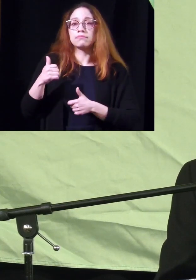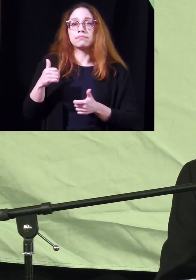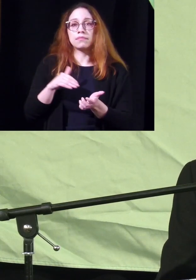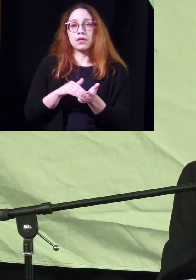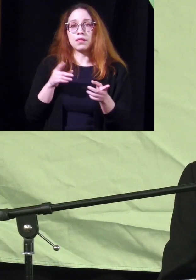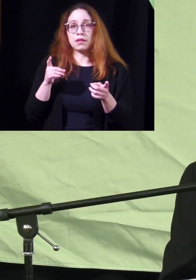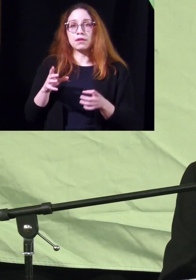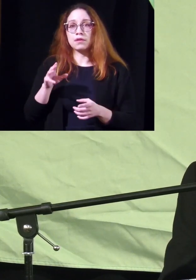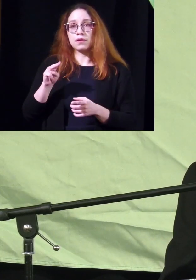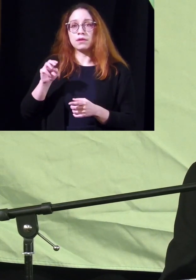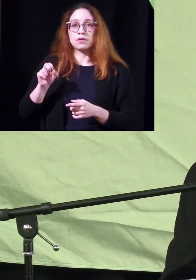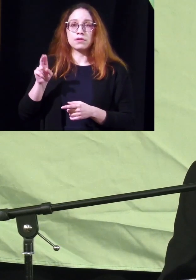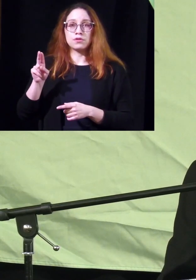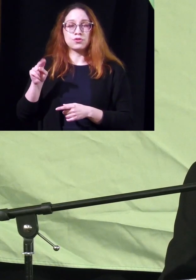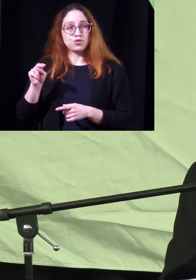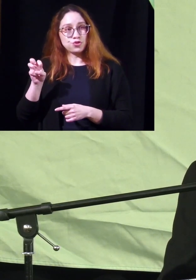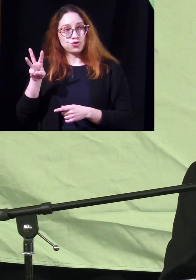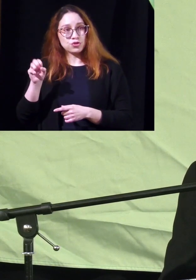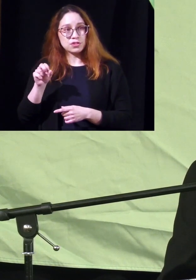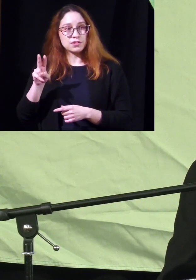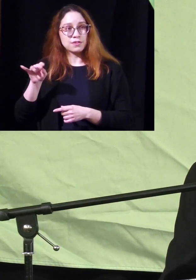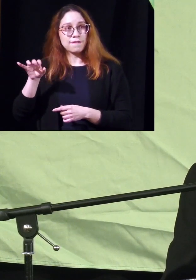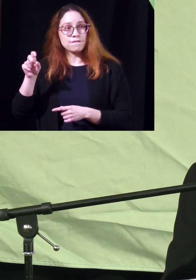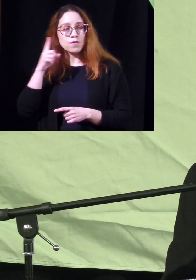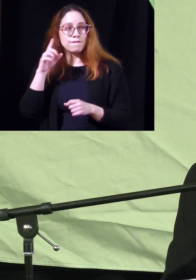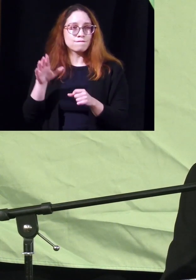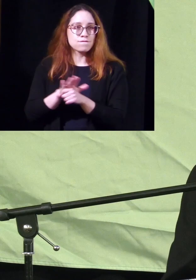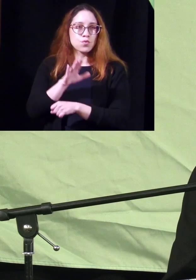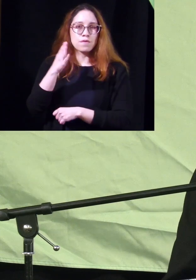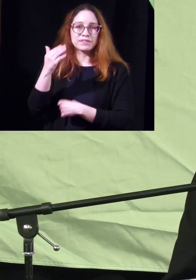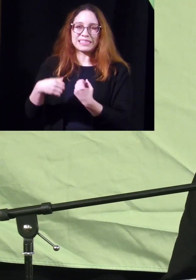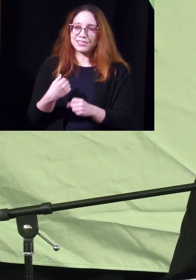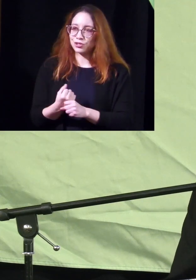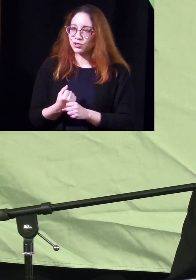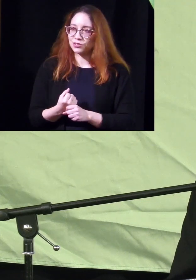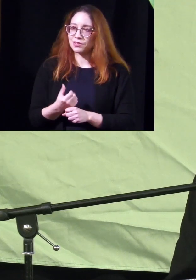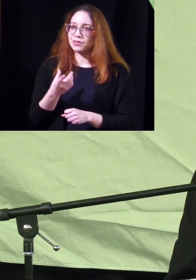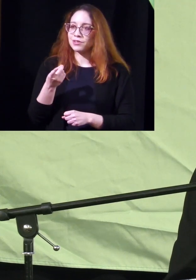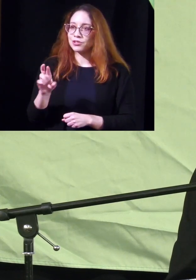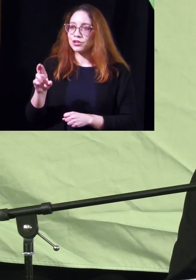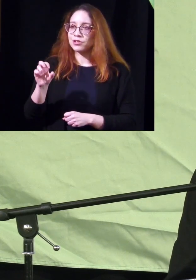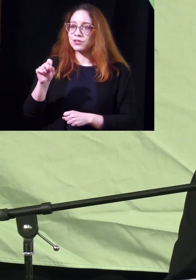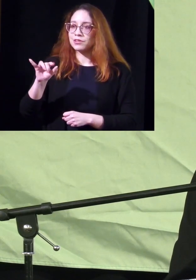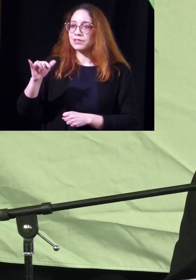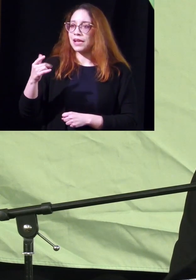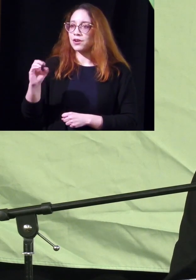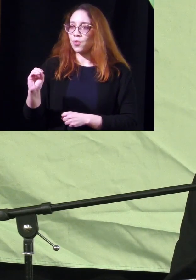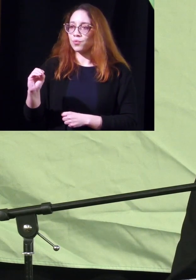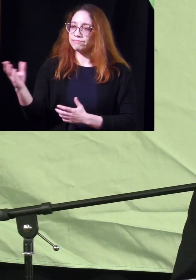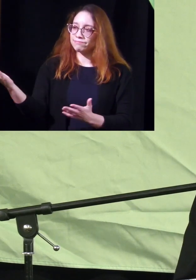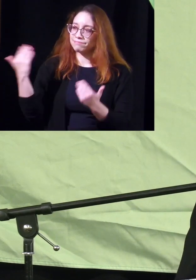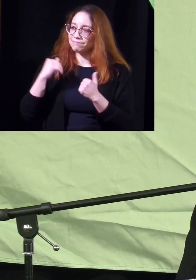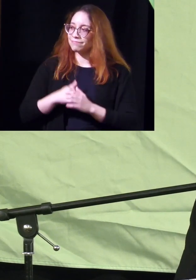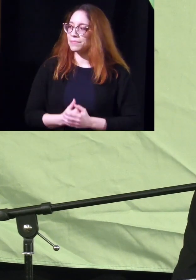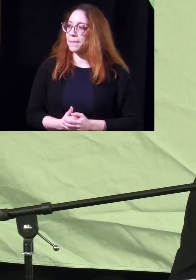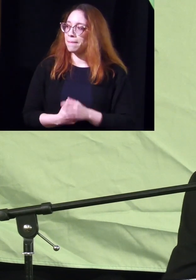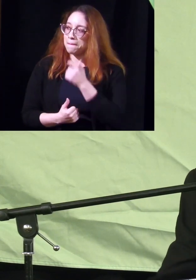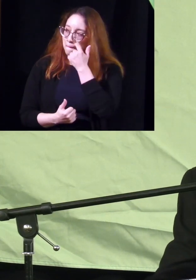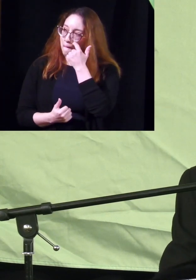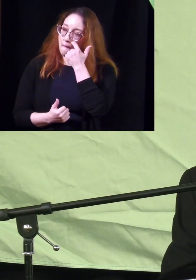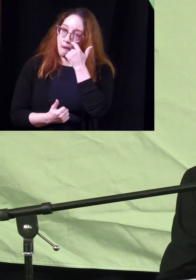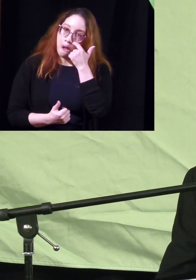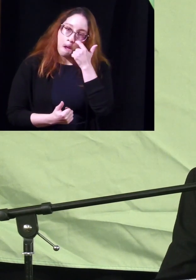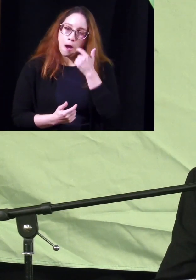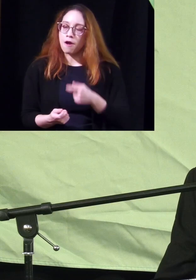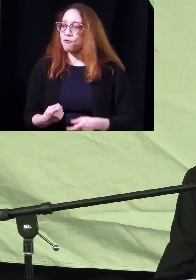director for MS Views and News Now for the full 15 years. Dr. Steingo, come on up.